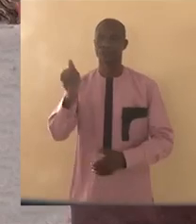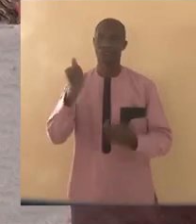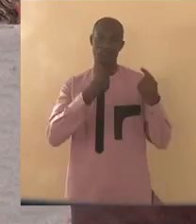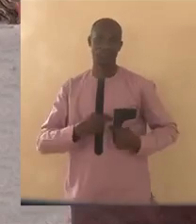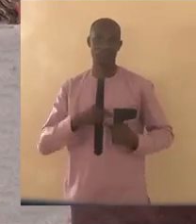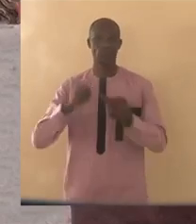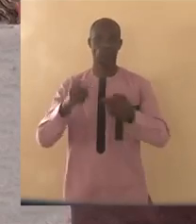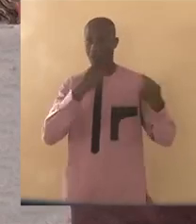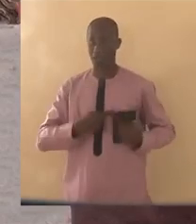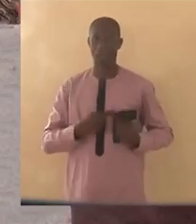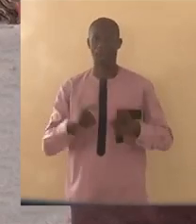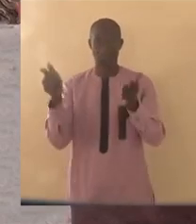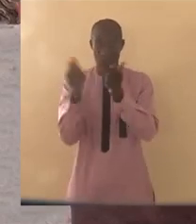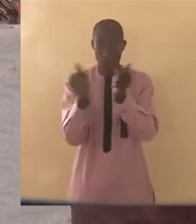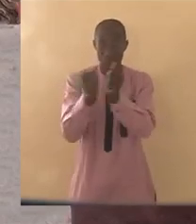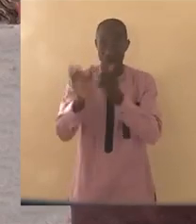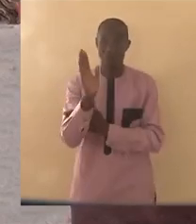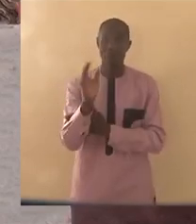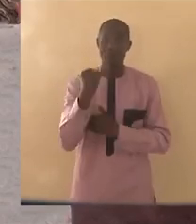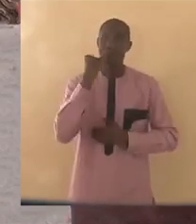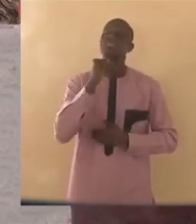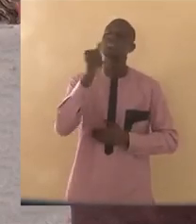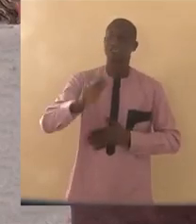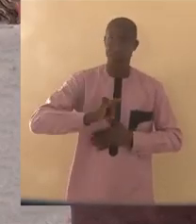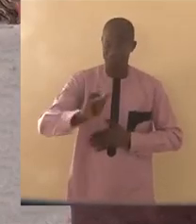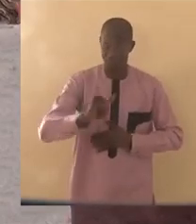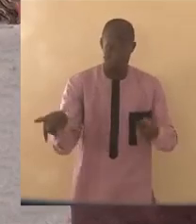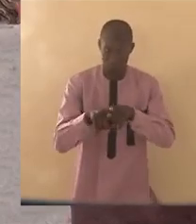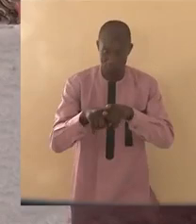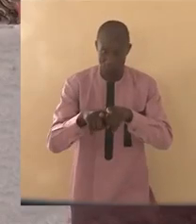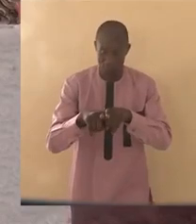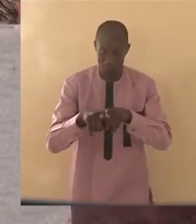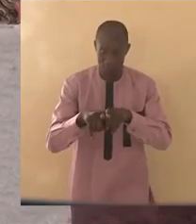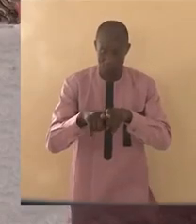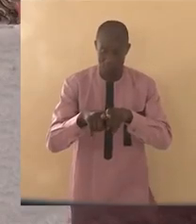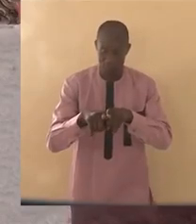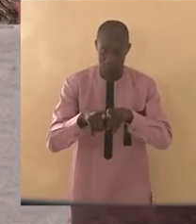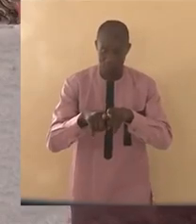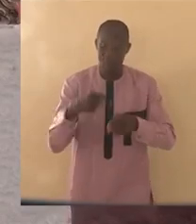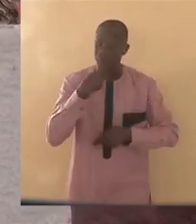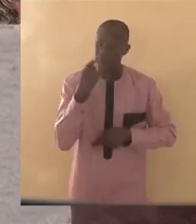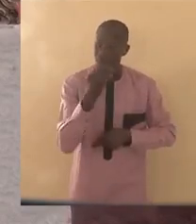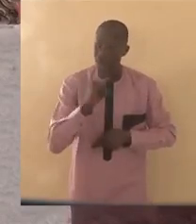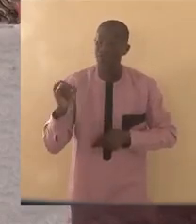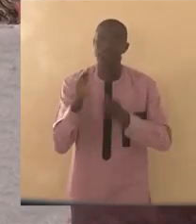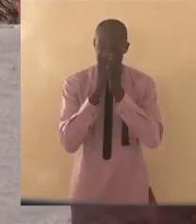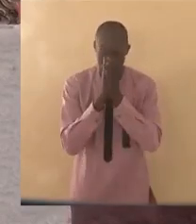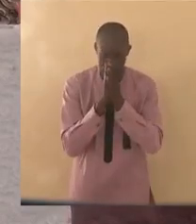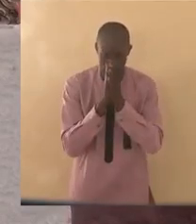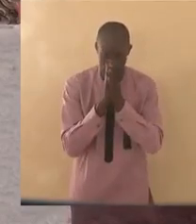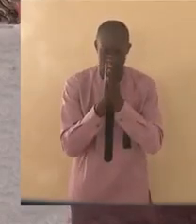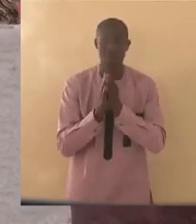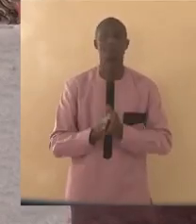A heart-to-heart encounter with God is not the same as saying prayers.